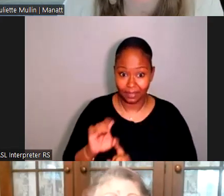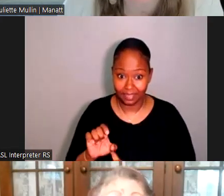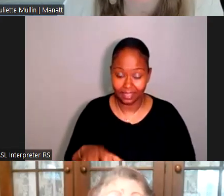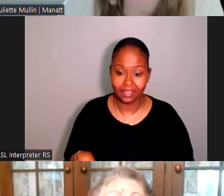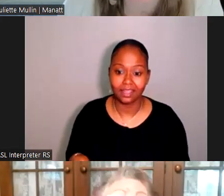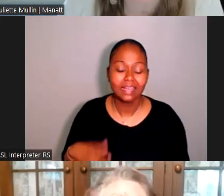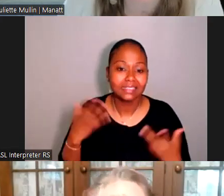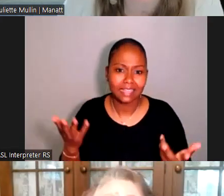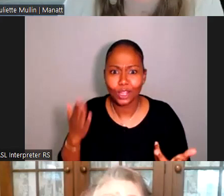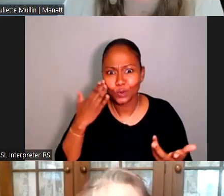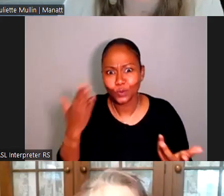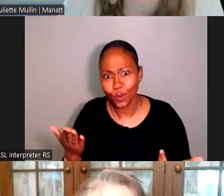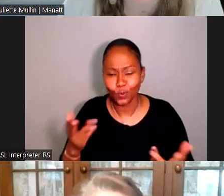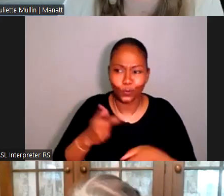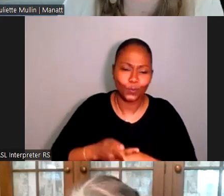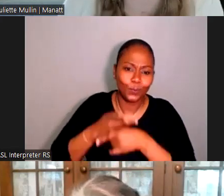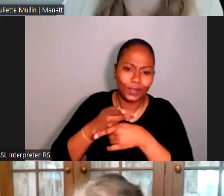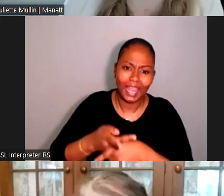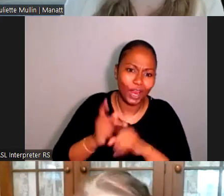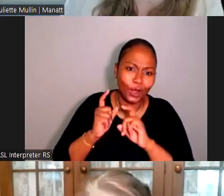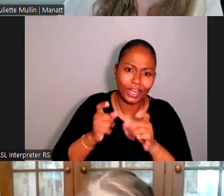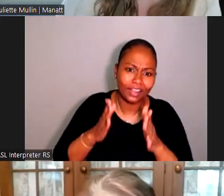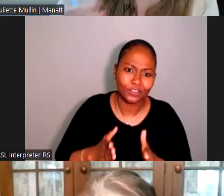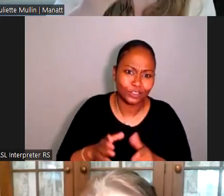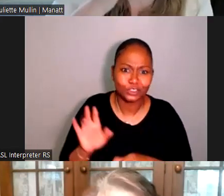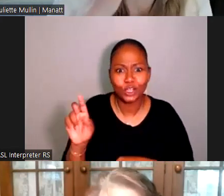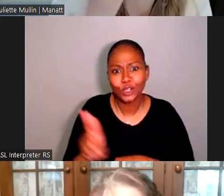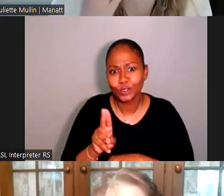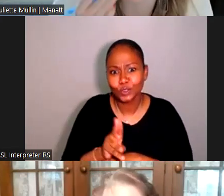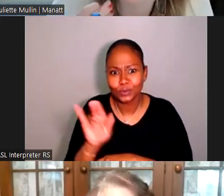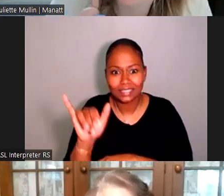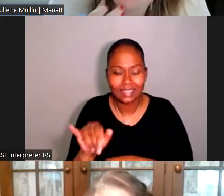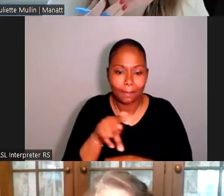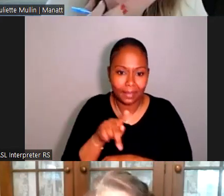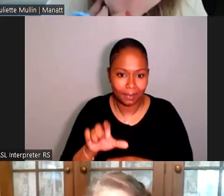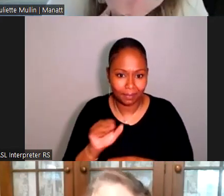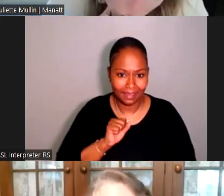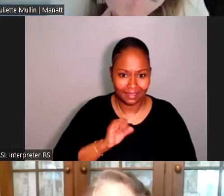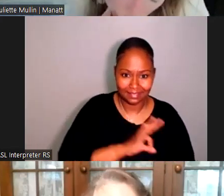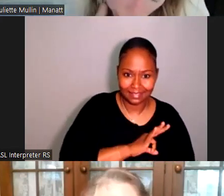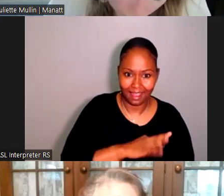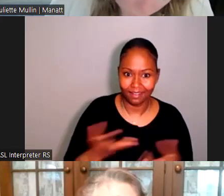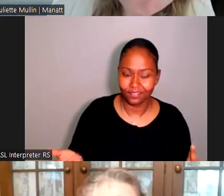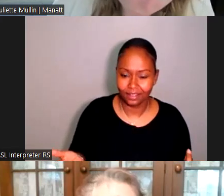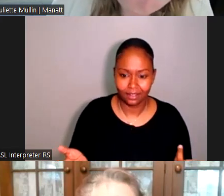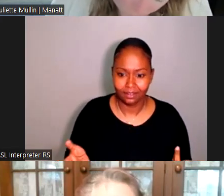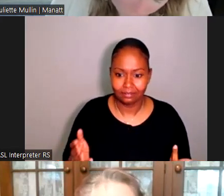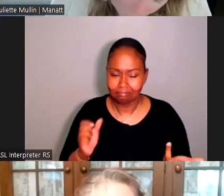we want to get in we'll use the same PPE as staff. And I'm not sure how this can